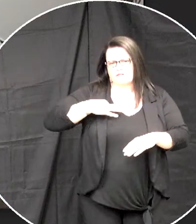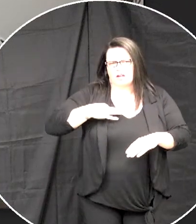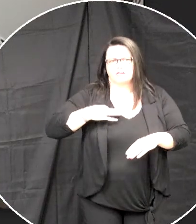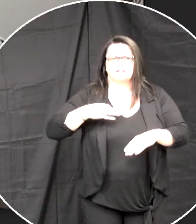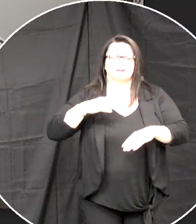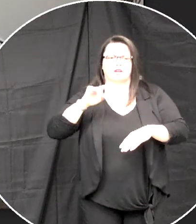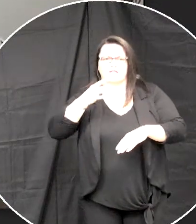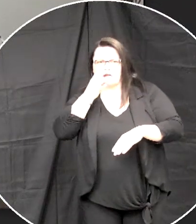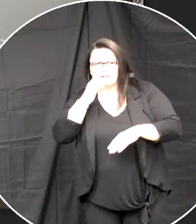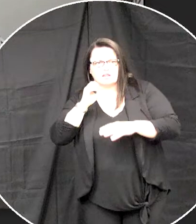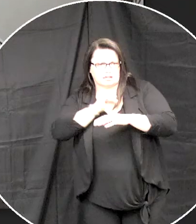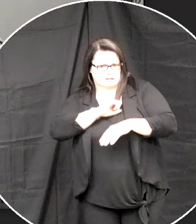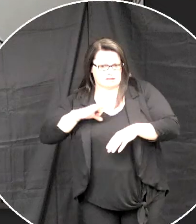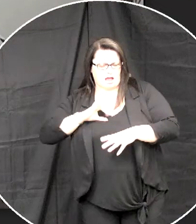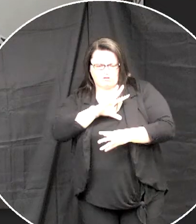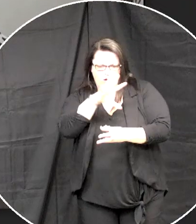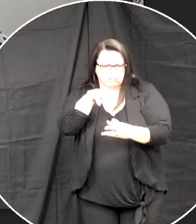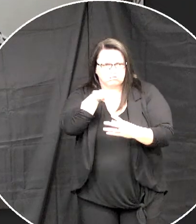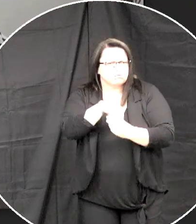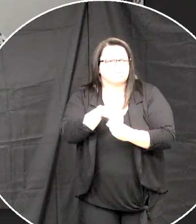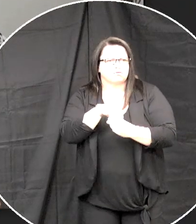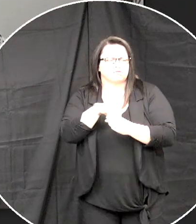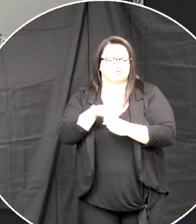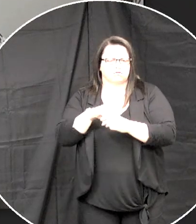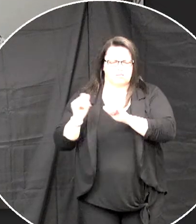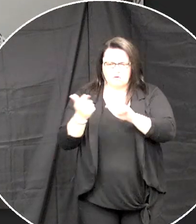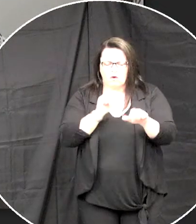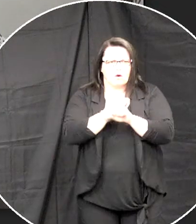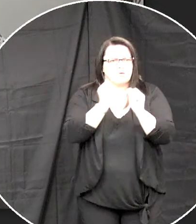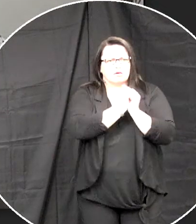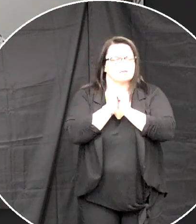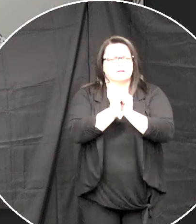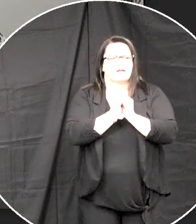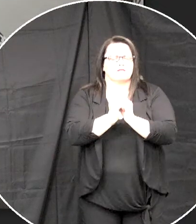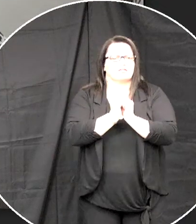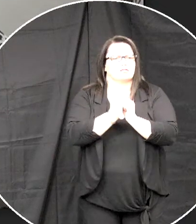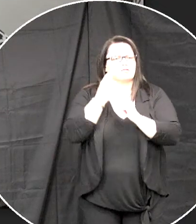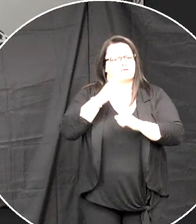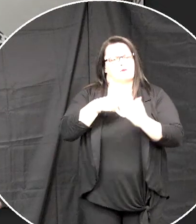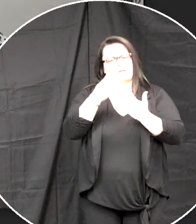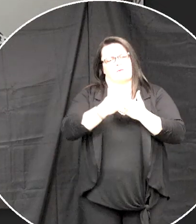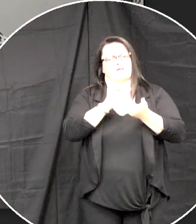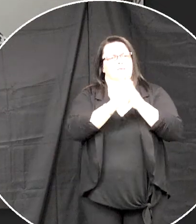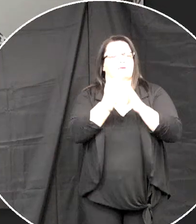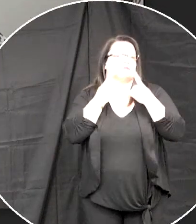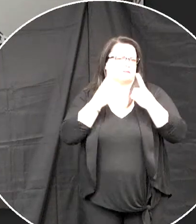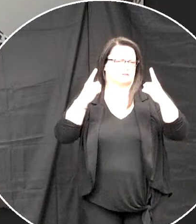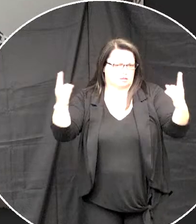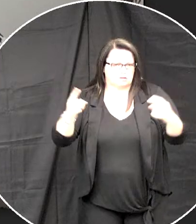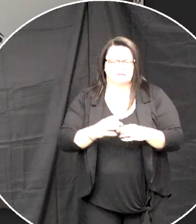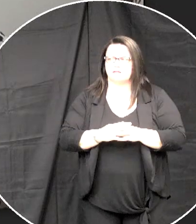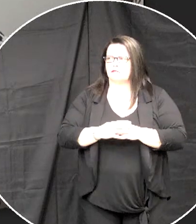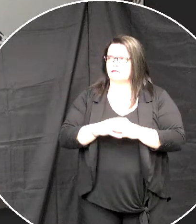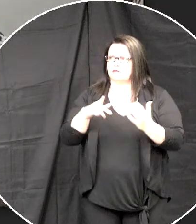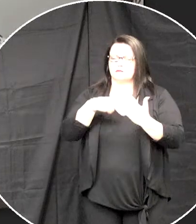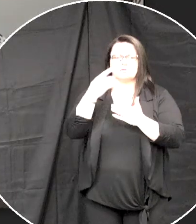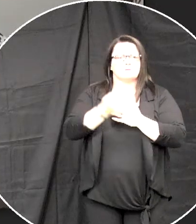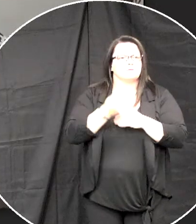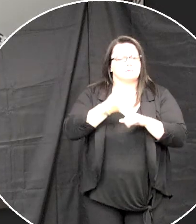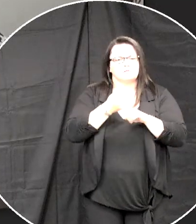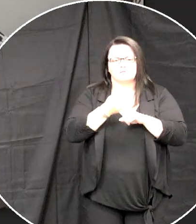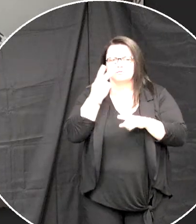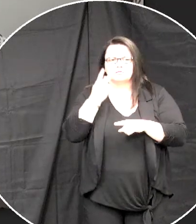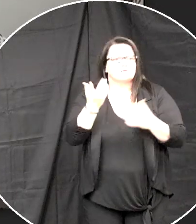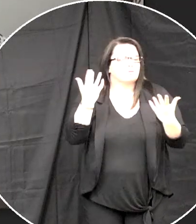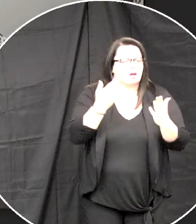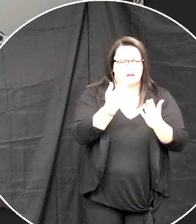staff. Everyone really pulled together to make that project a success. The project saw resources, lesson